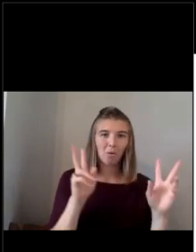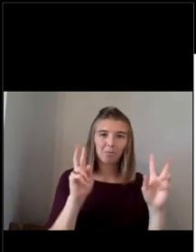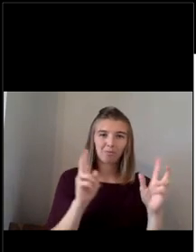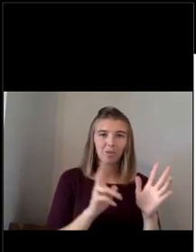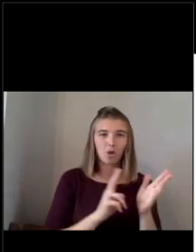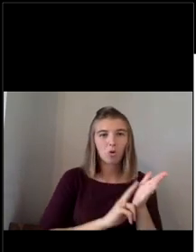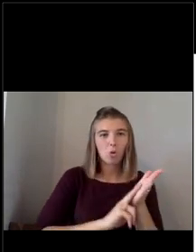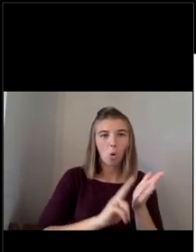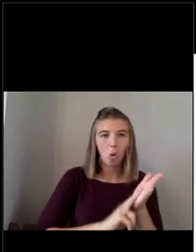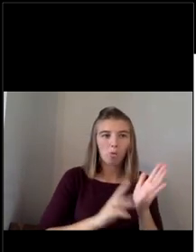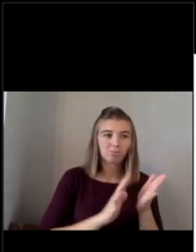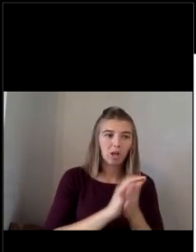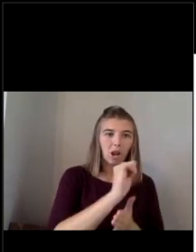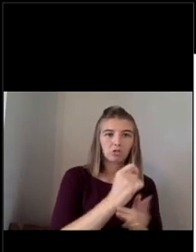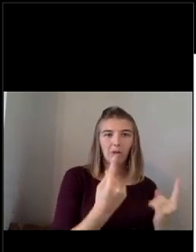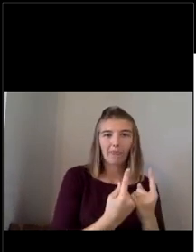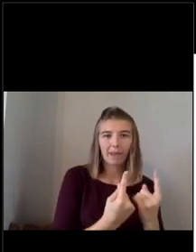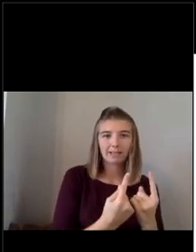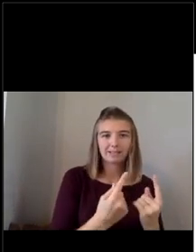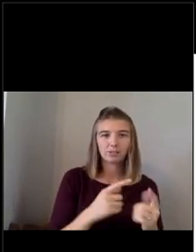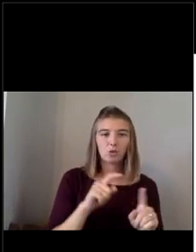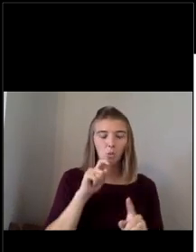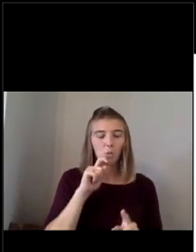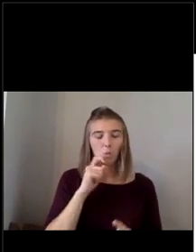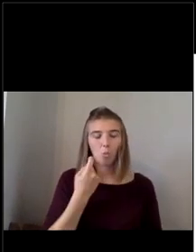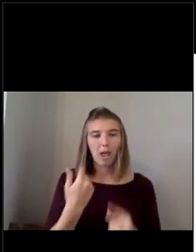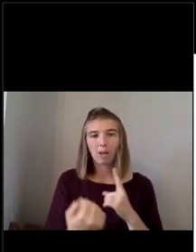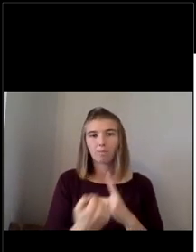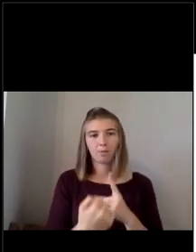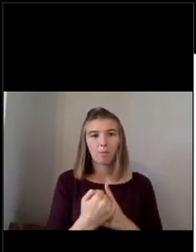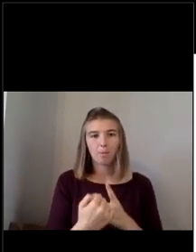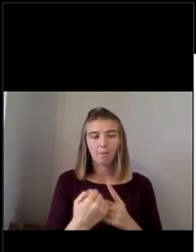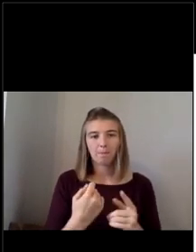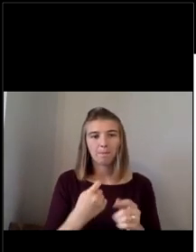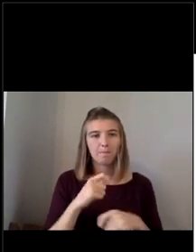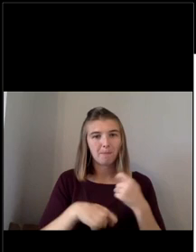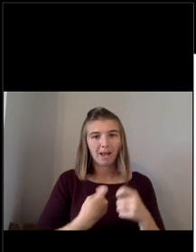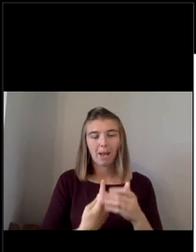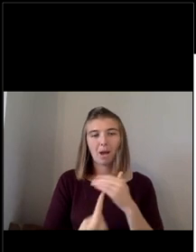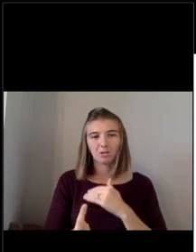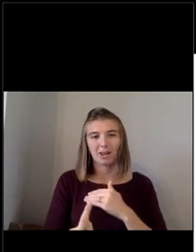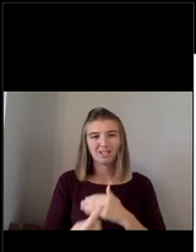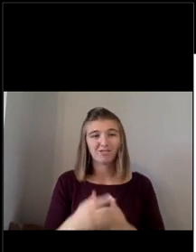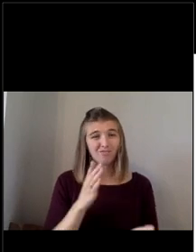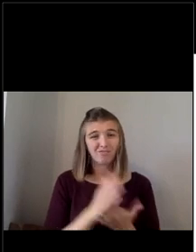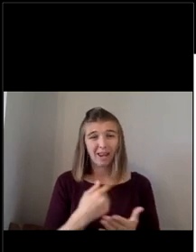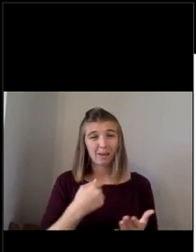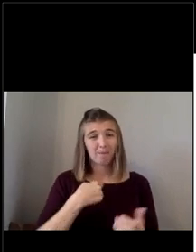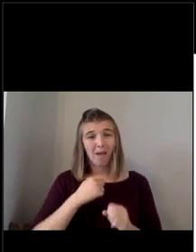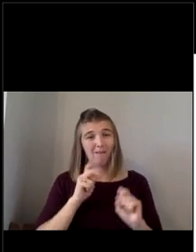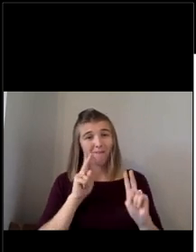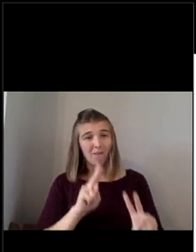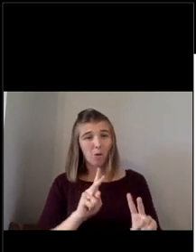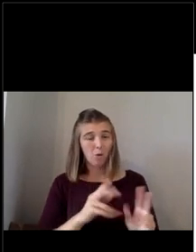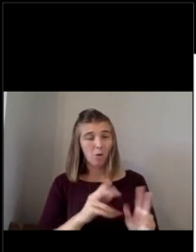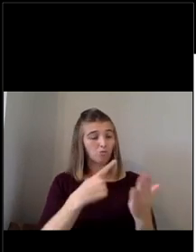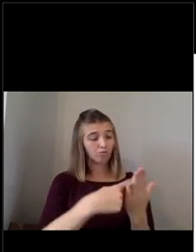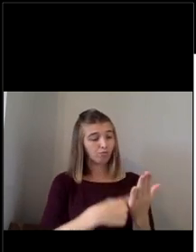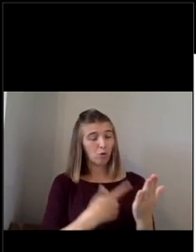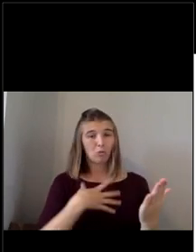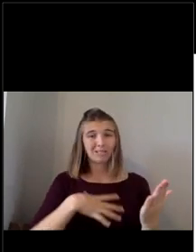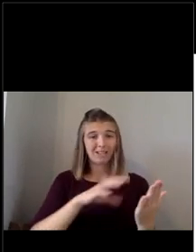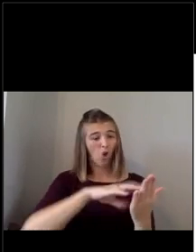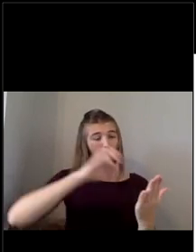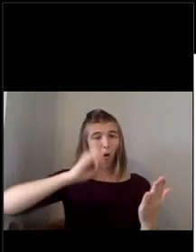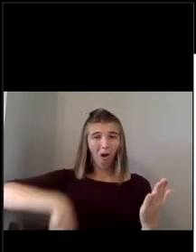justify isolation, norms that are toxic and that need to be changed. For example, as